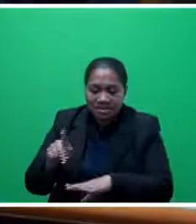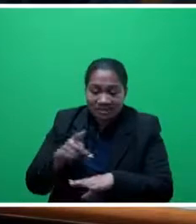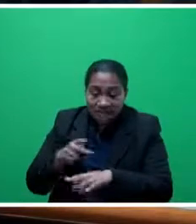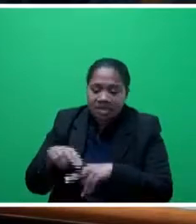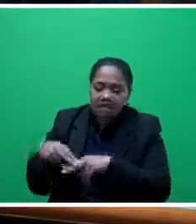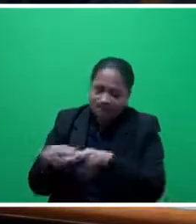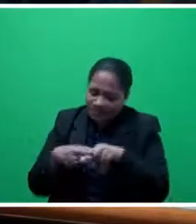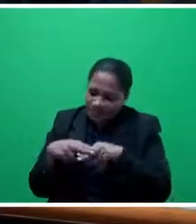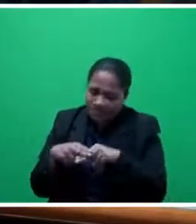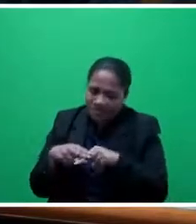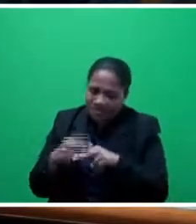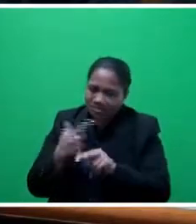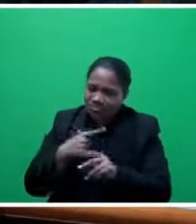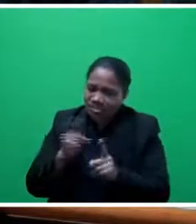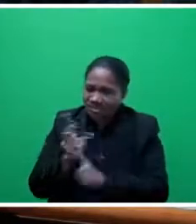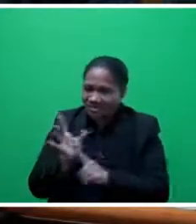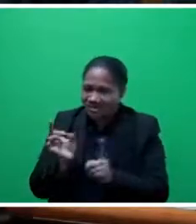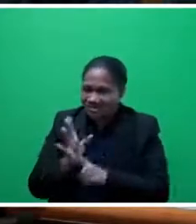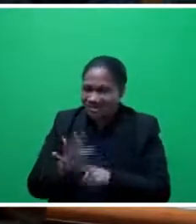Fiji.